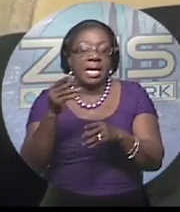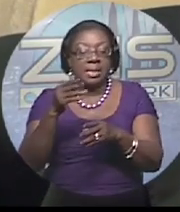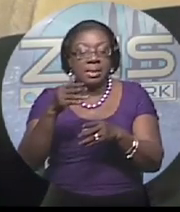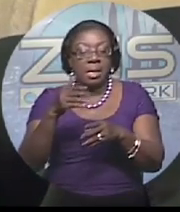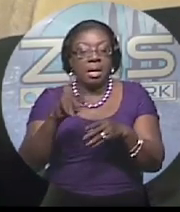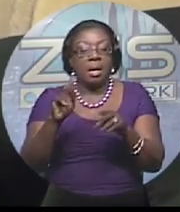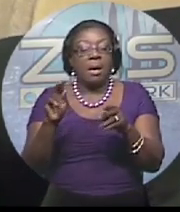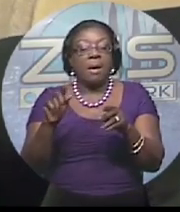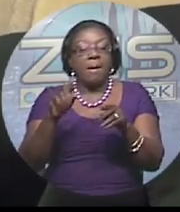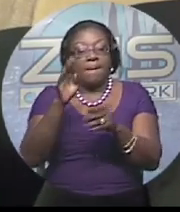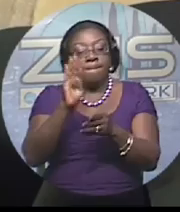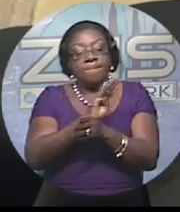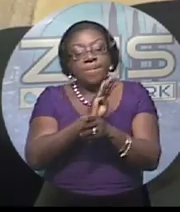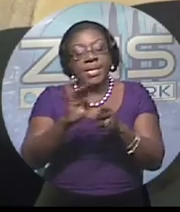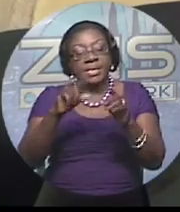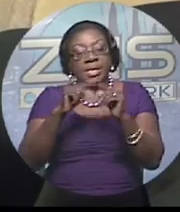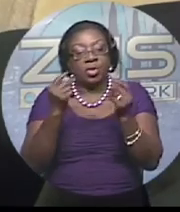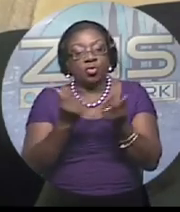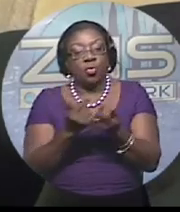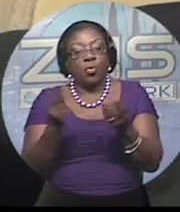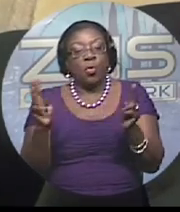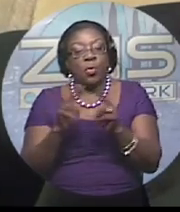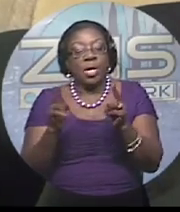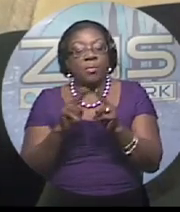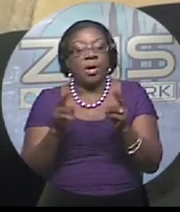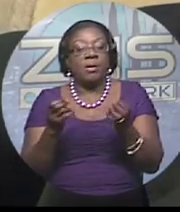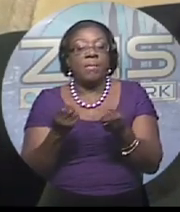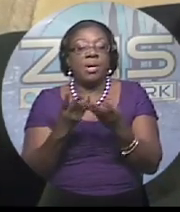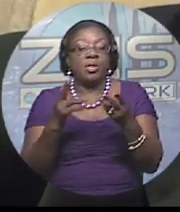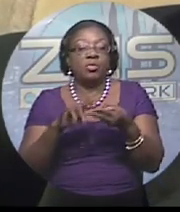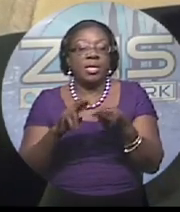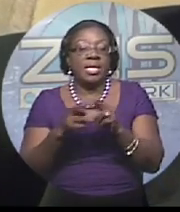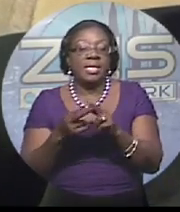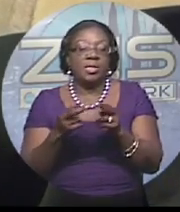trust each other, and we're very motivated to invest in your country.